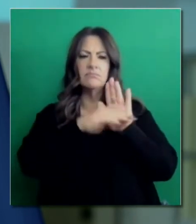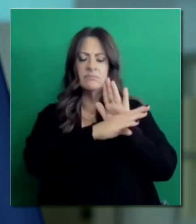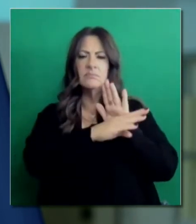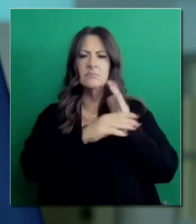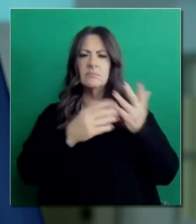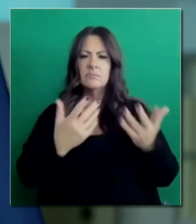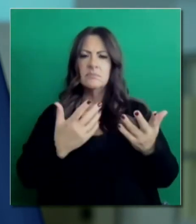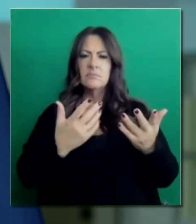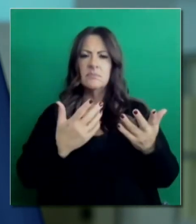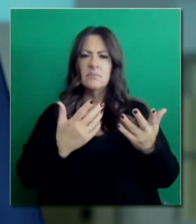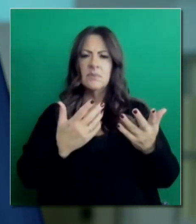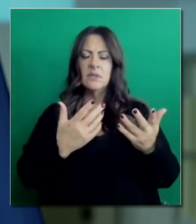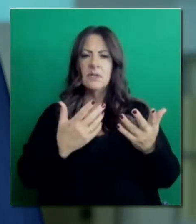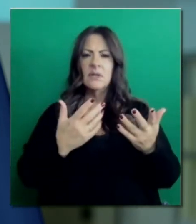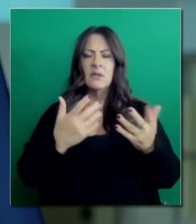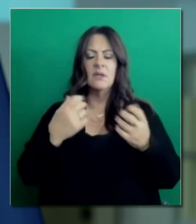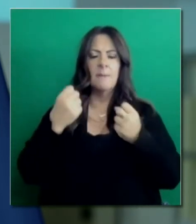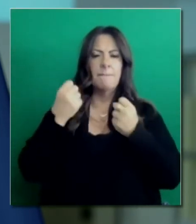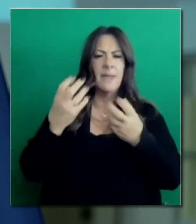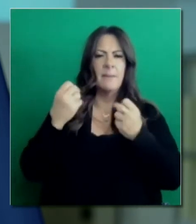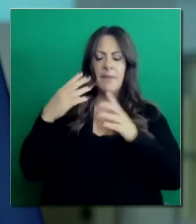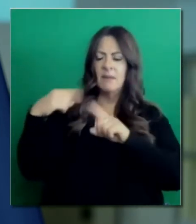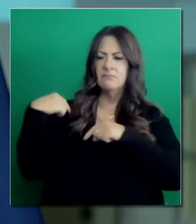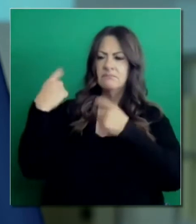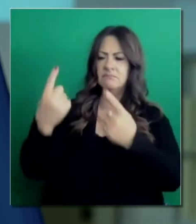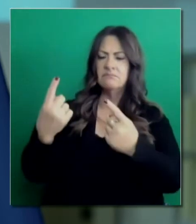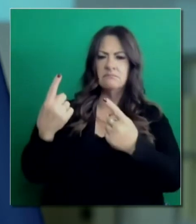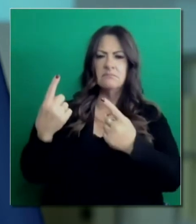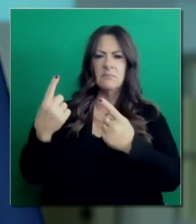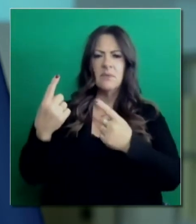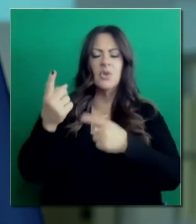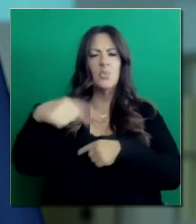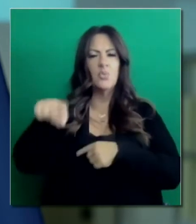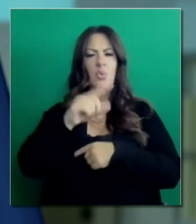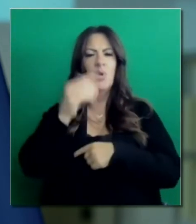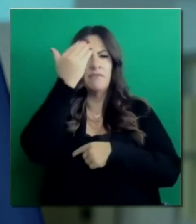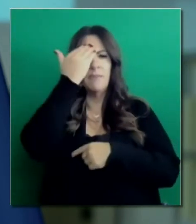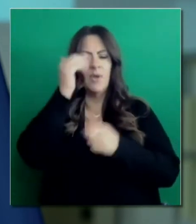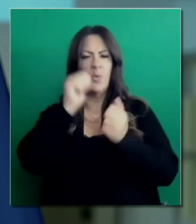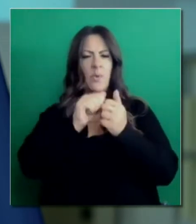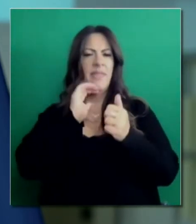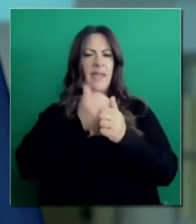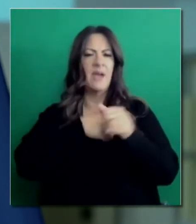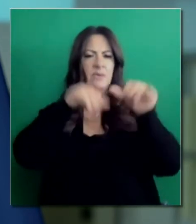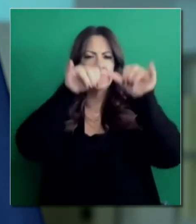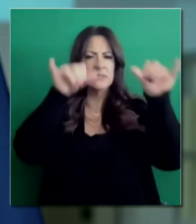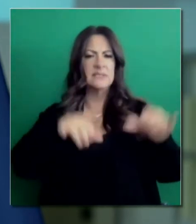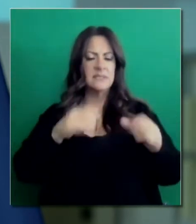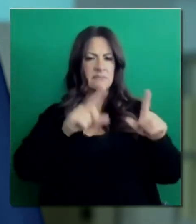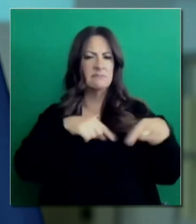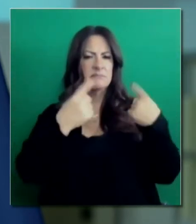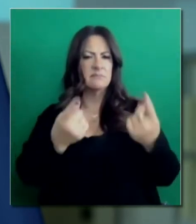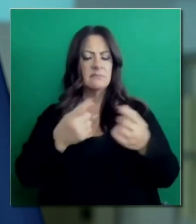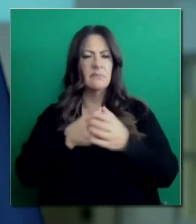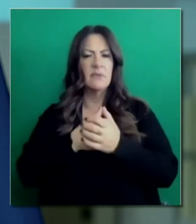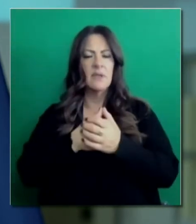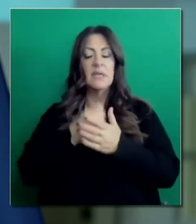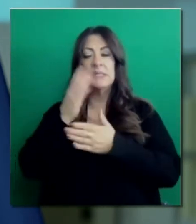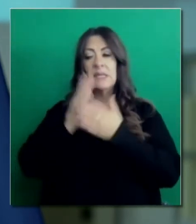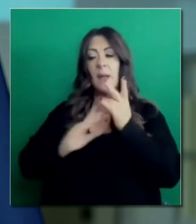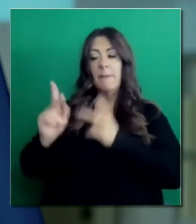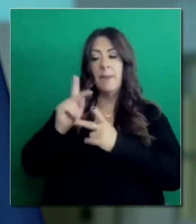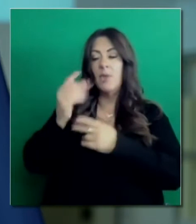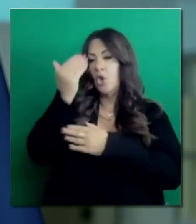weeks now, and data that people should be quite familiar with? But many people were privy to these facts. Many people actually were